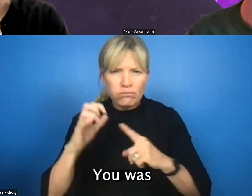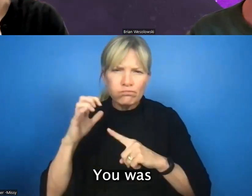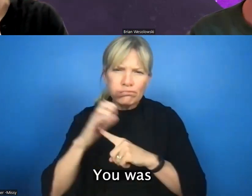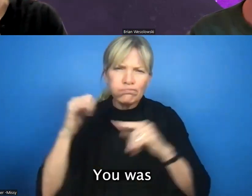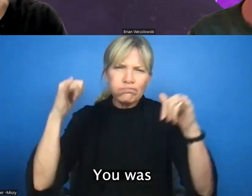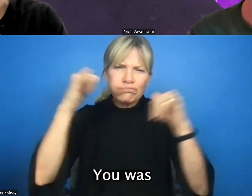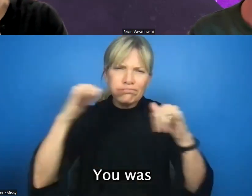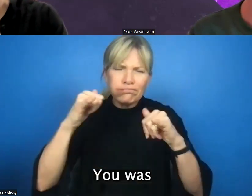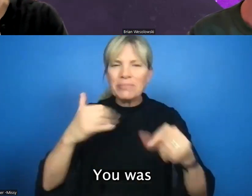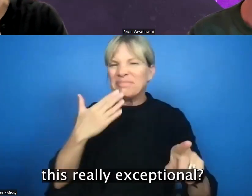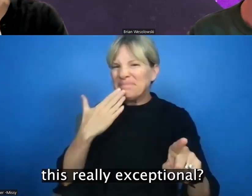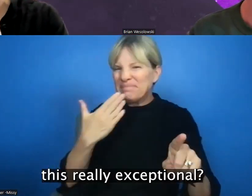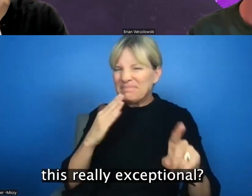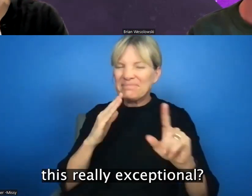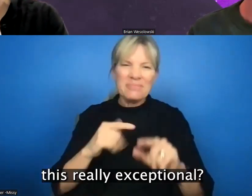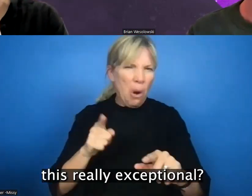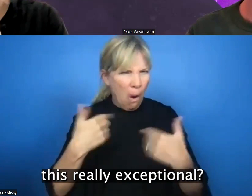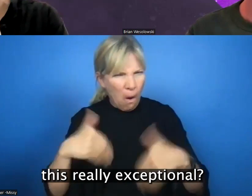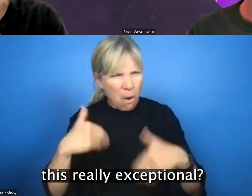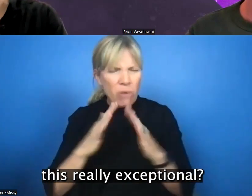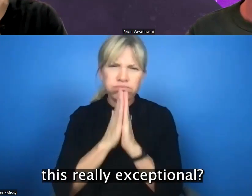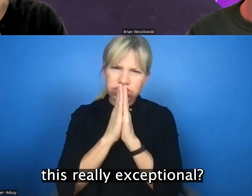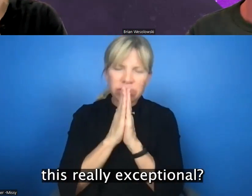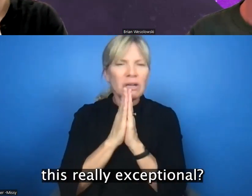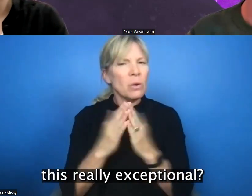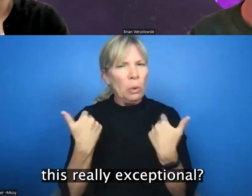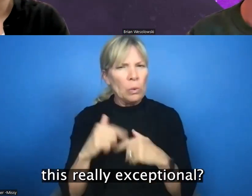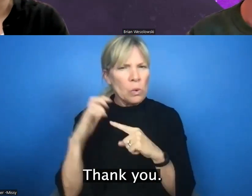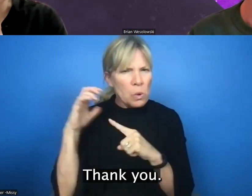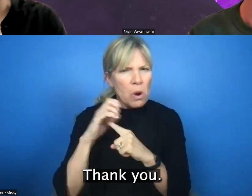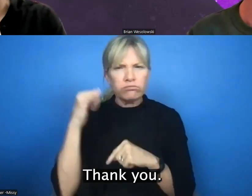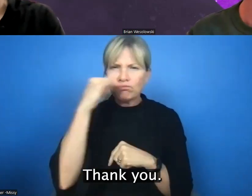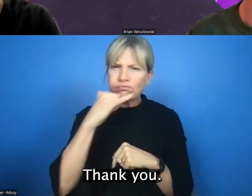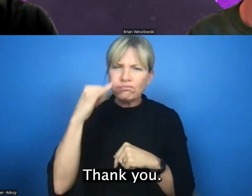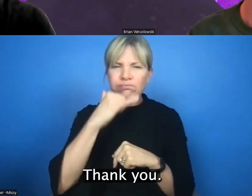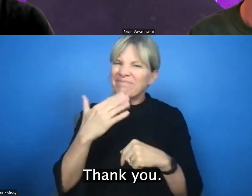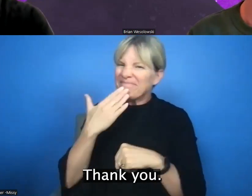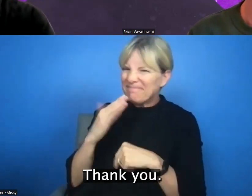you. It's very, very exceptional. Thank you.